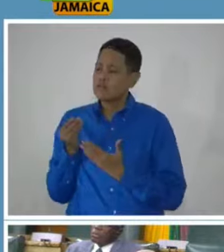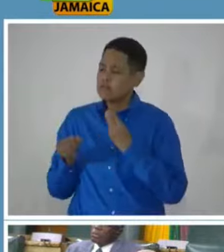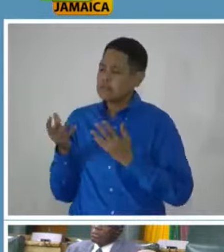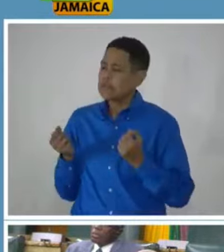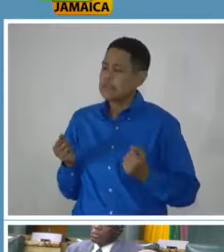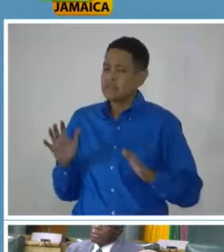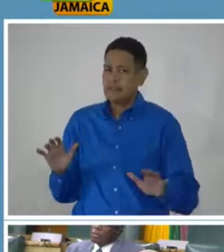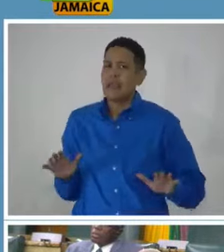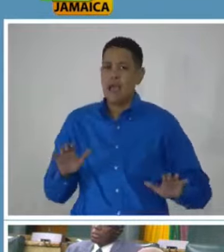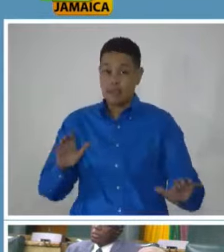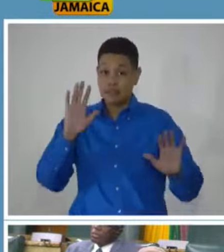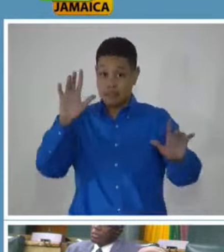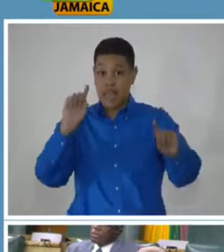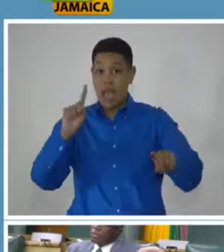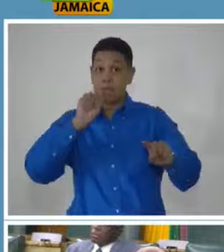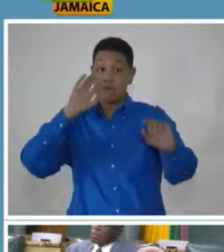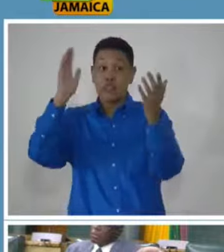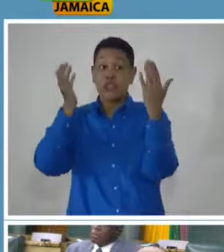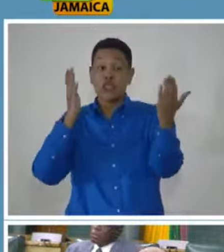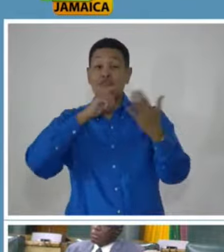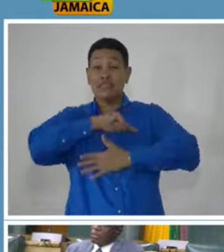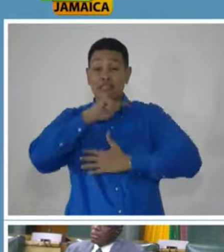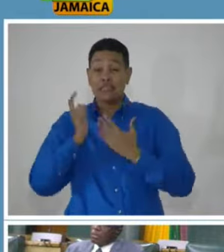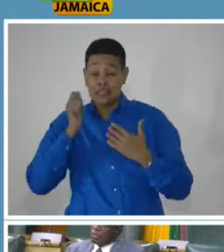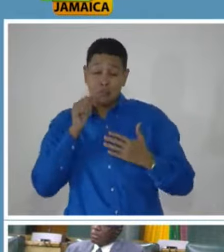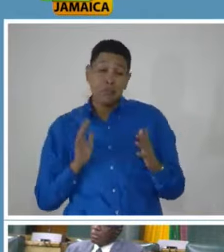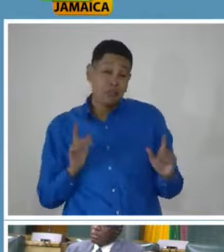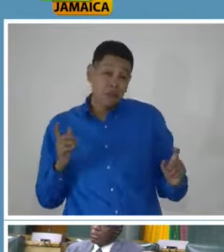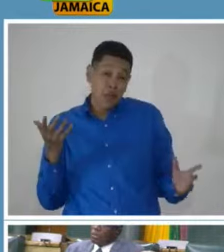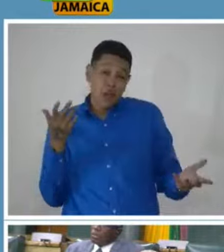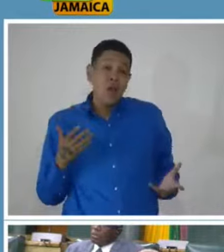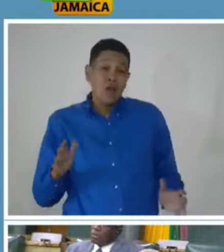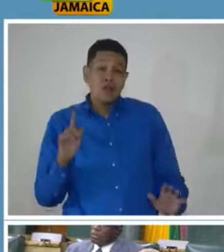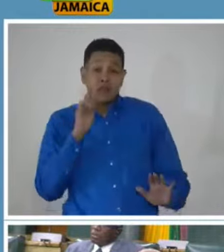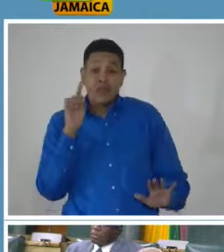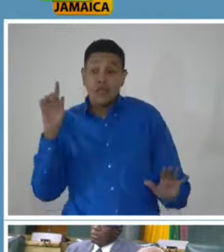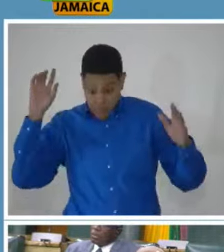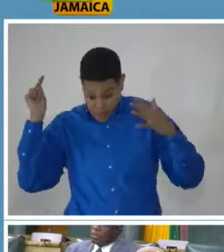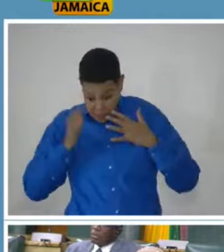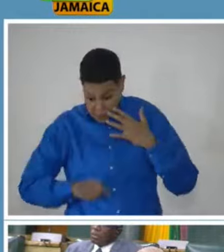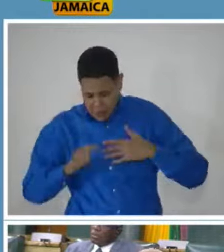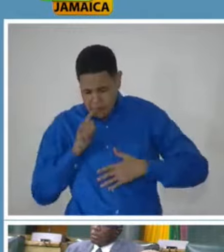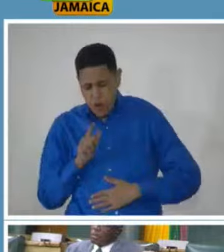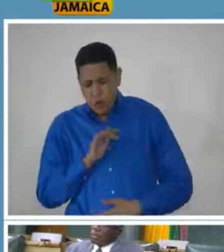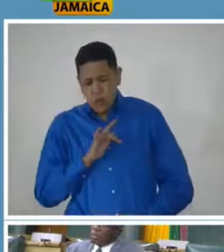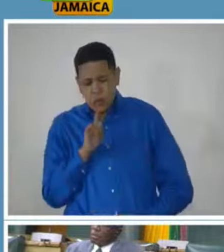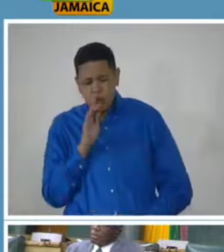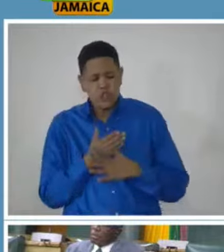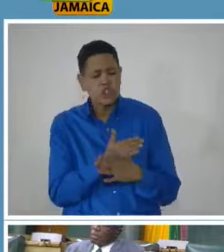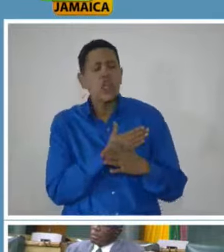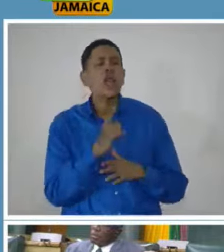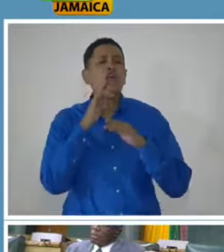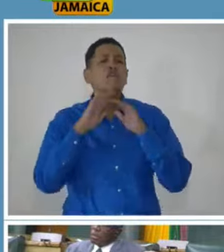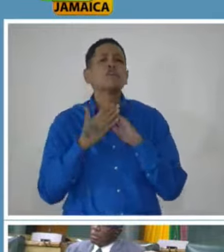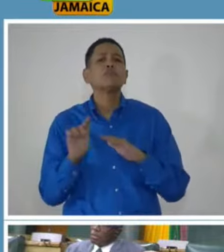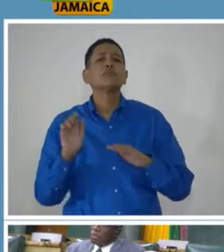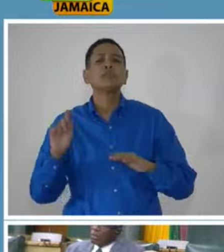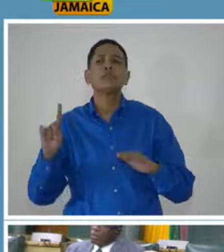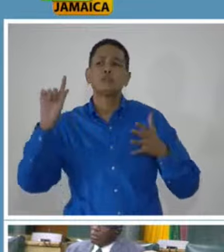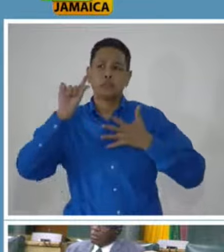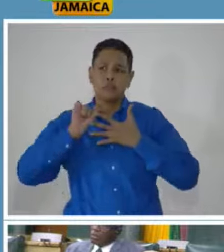activity. Services, Madam Speaker, already accounts for a substantial share of Jamaica's